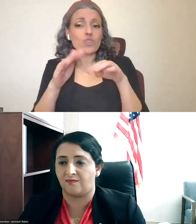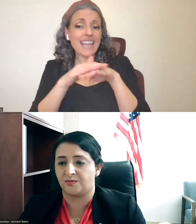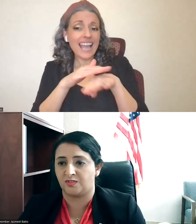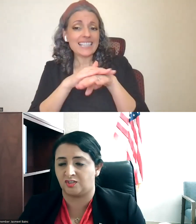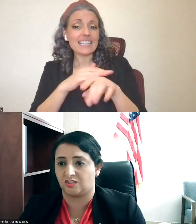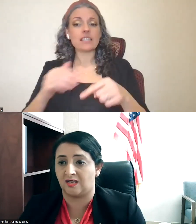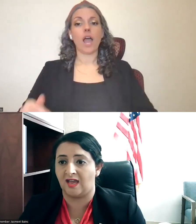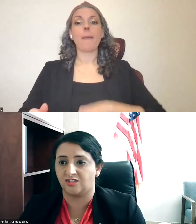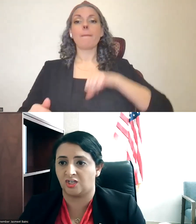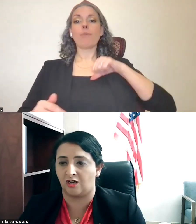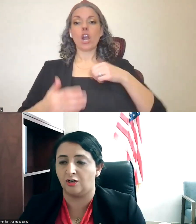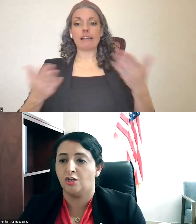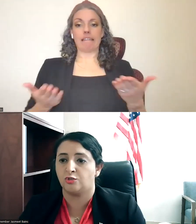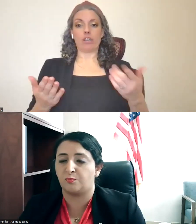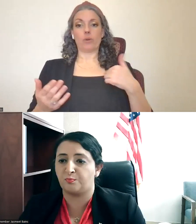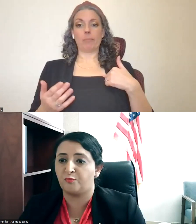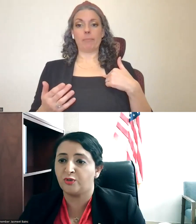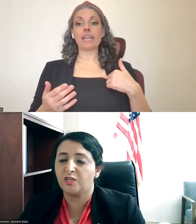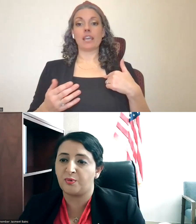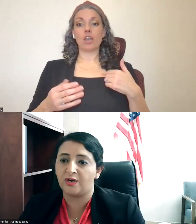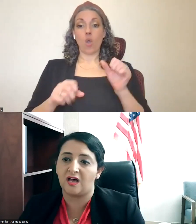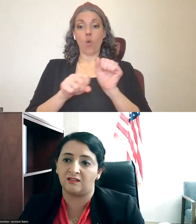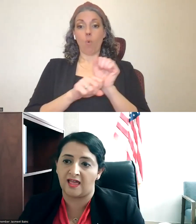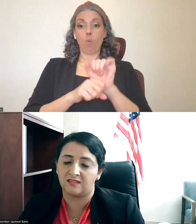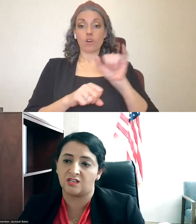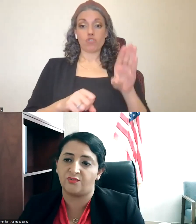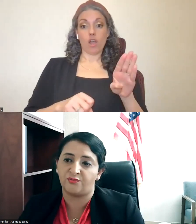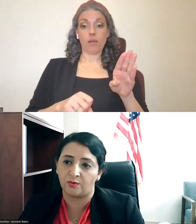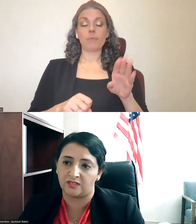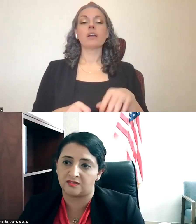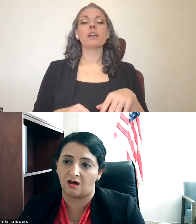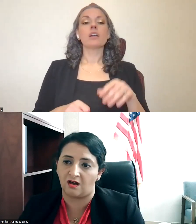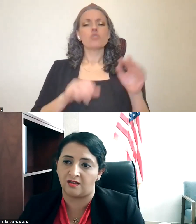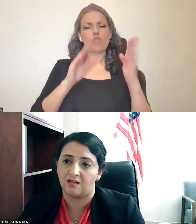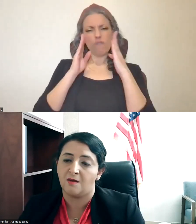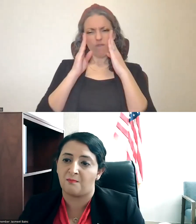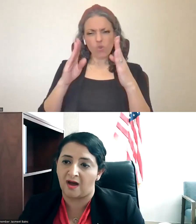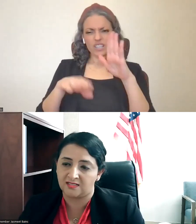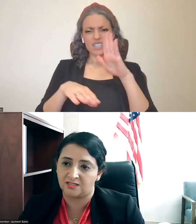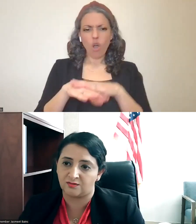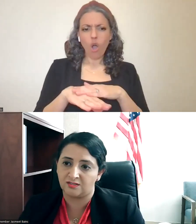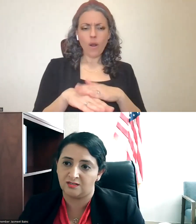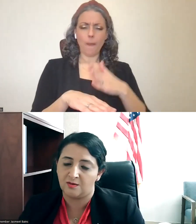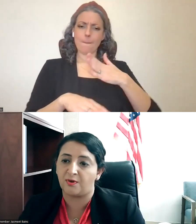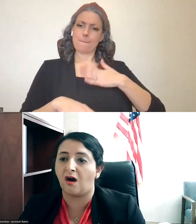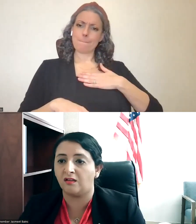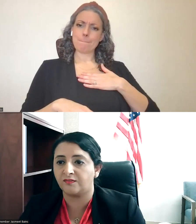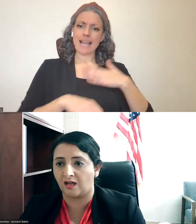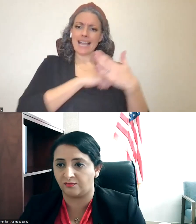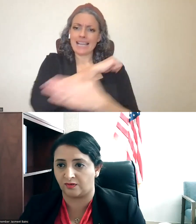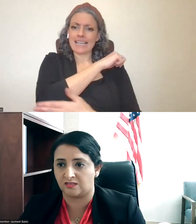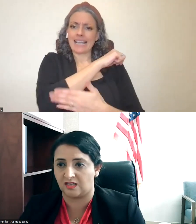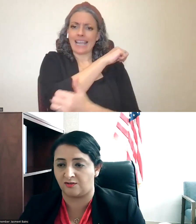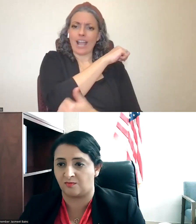to have this position as chair to really put a lens of focus on my district, but all